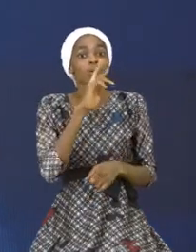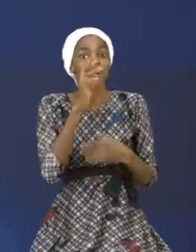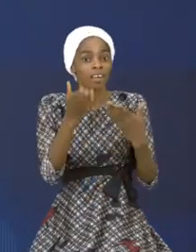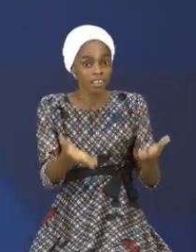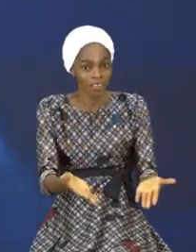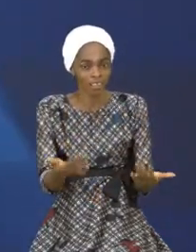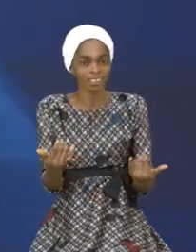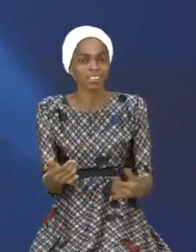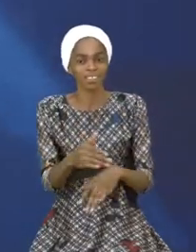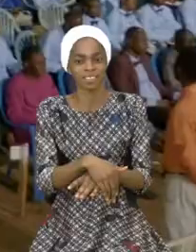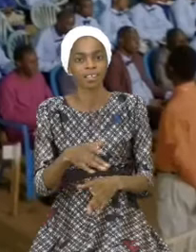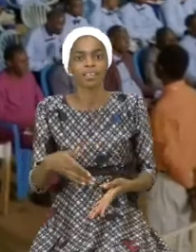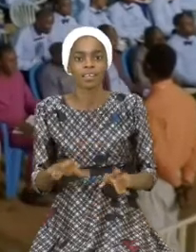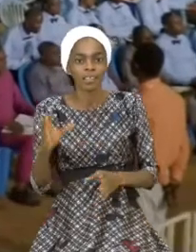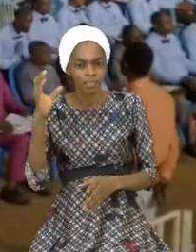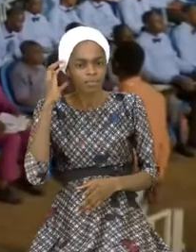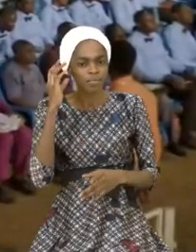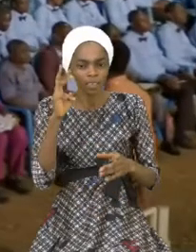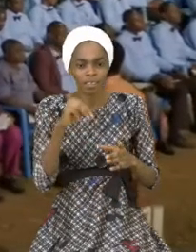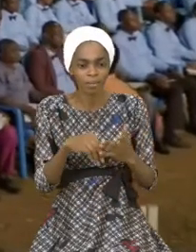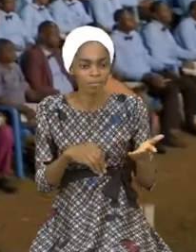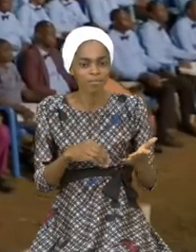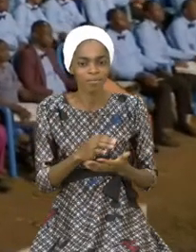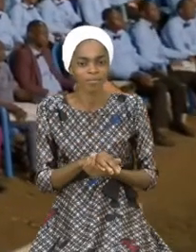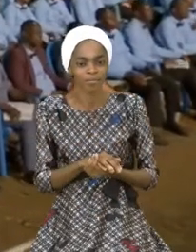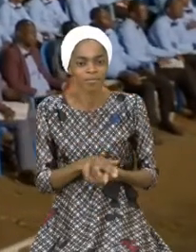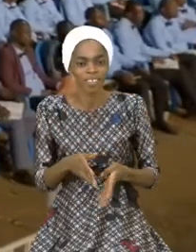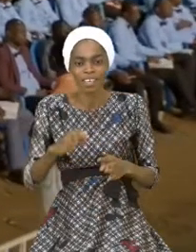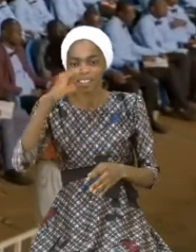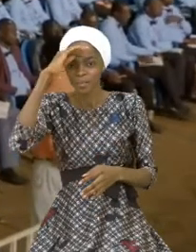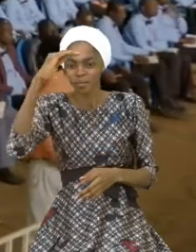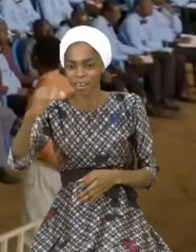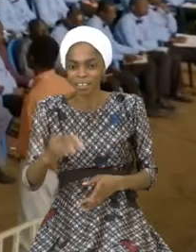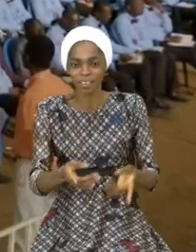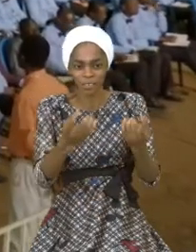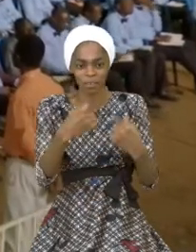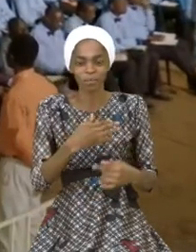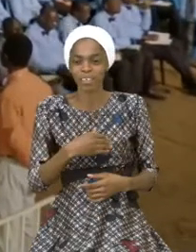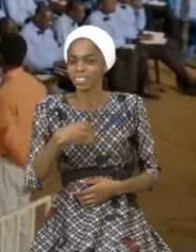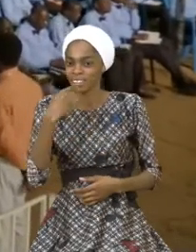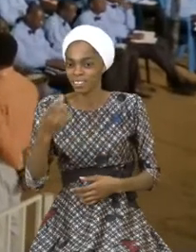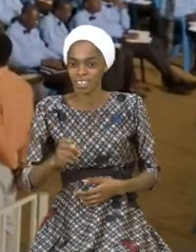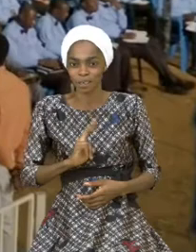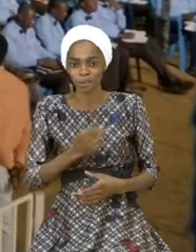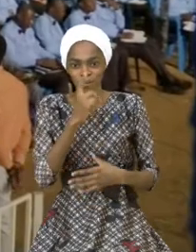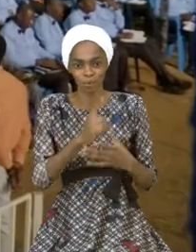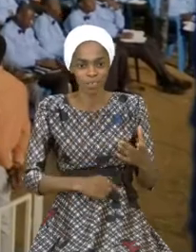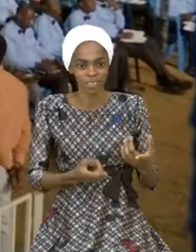tonight. Let's listen to them. Let the man come and tell us what